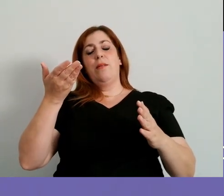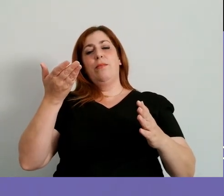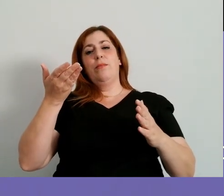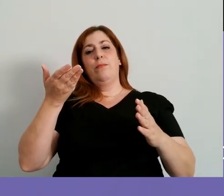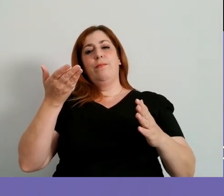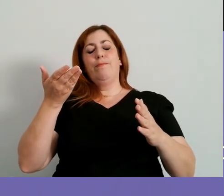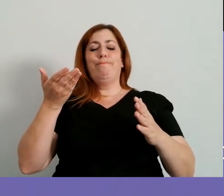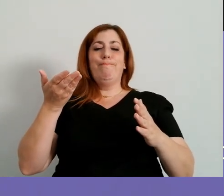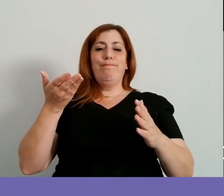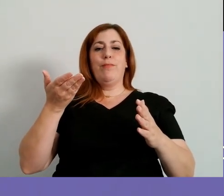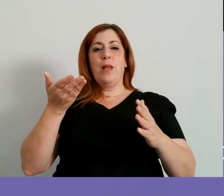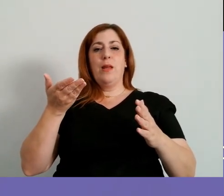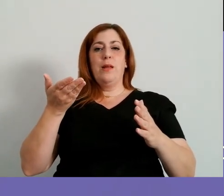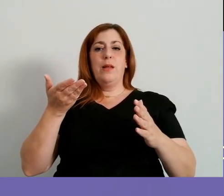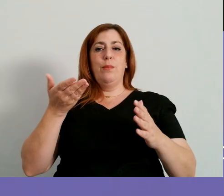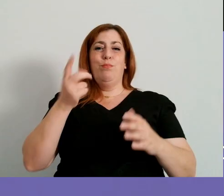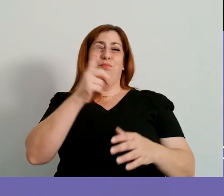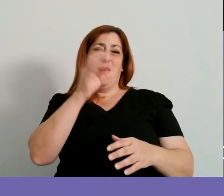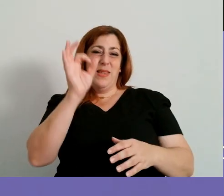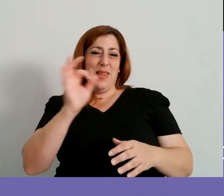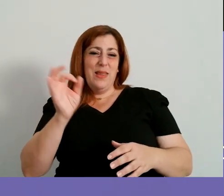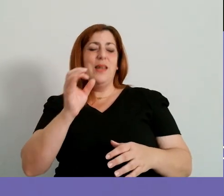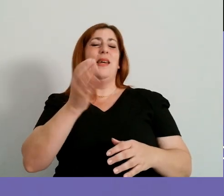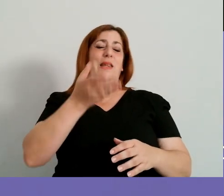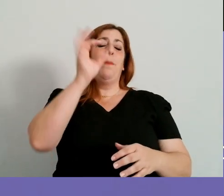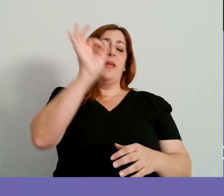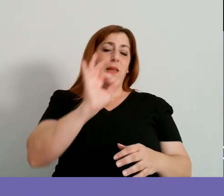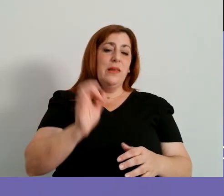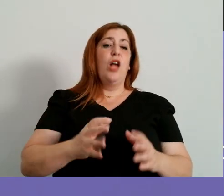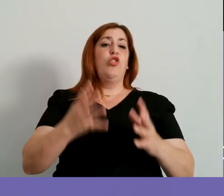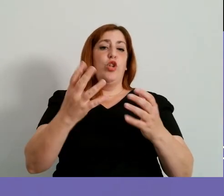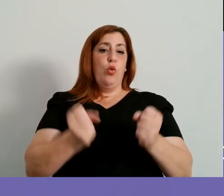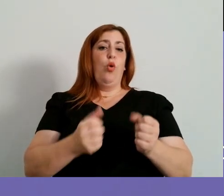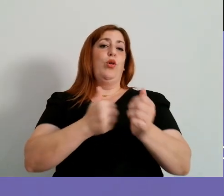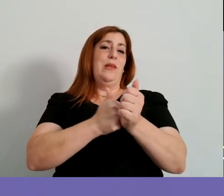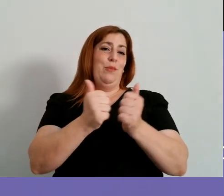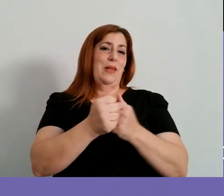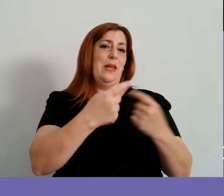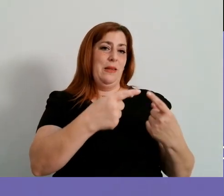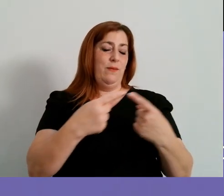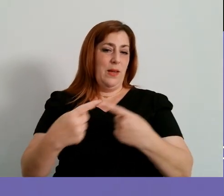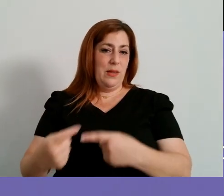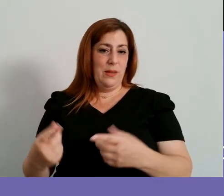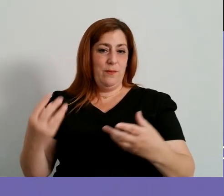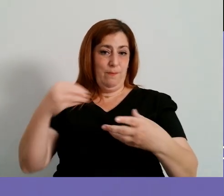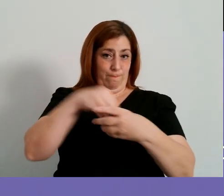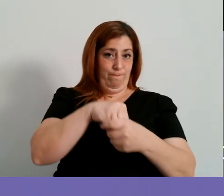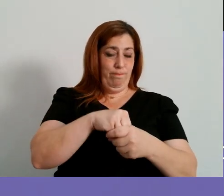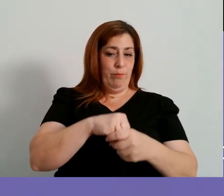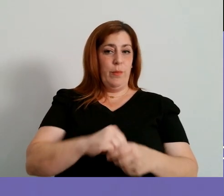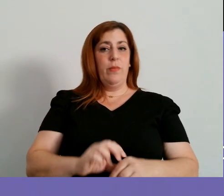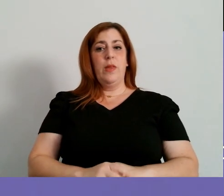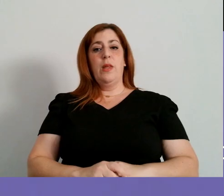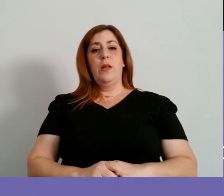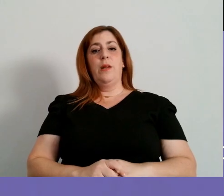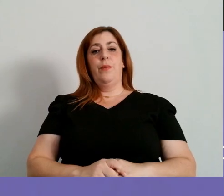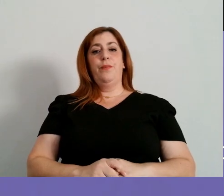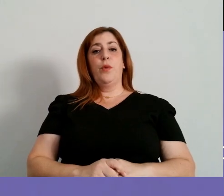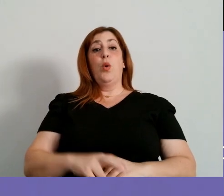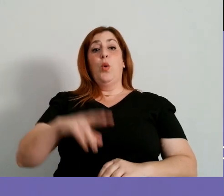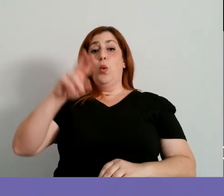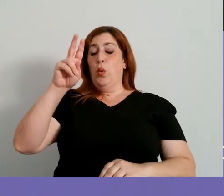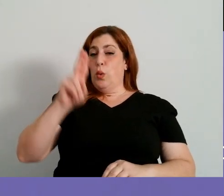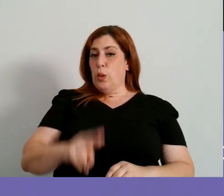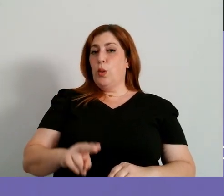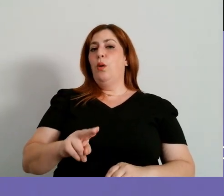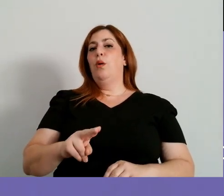you or your guardian, whoever's with you, to be able to advocate for your needs. There's also differences in pain